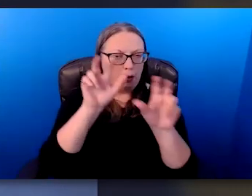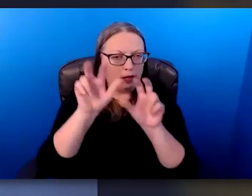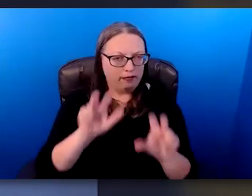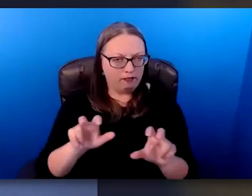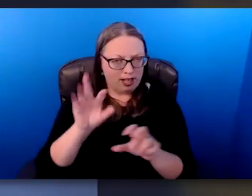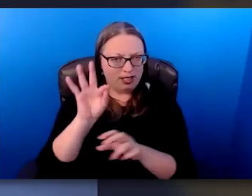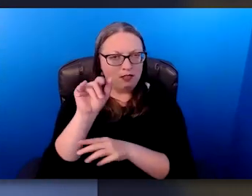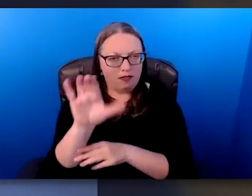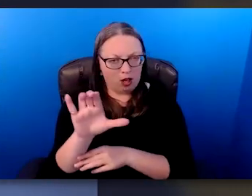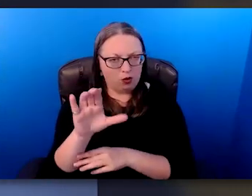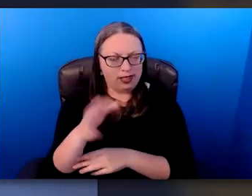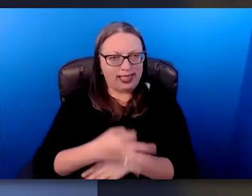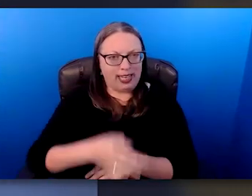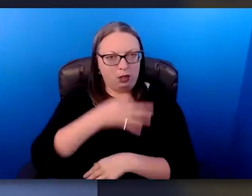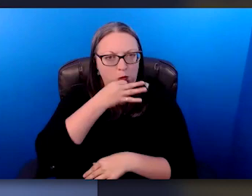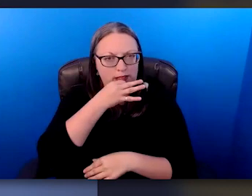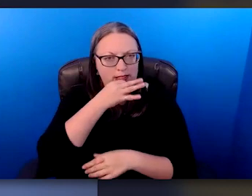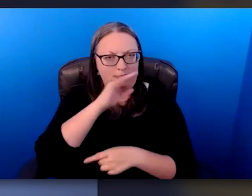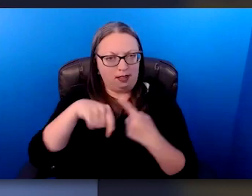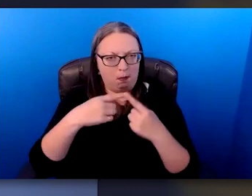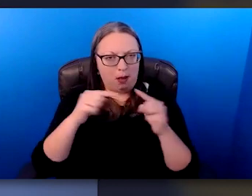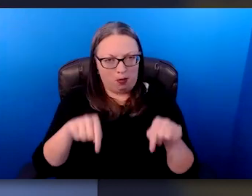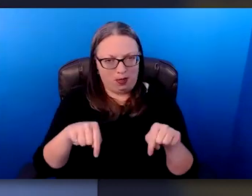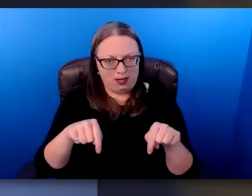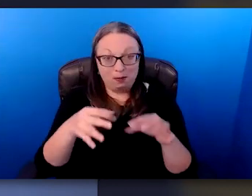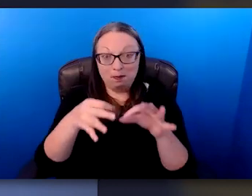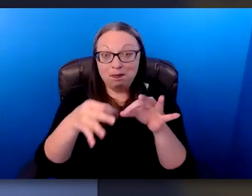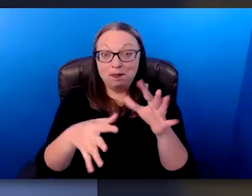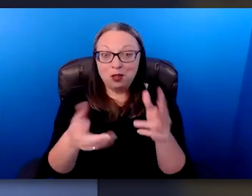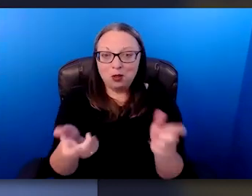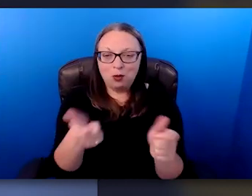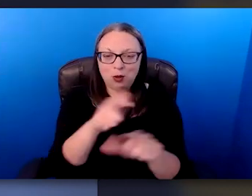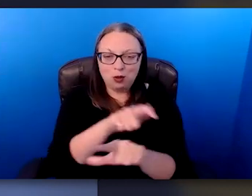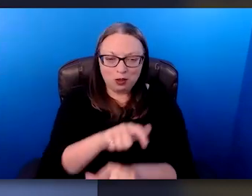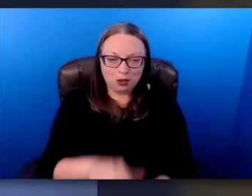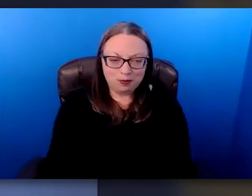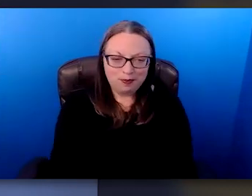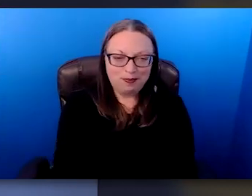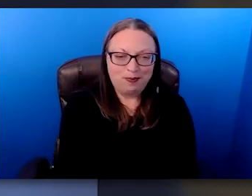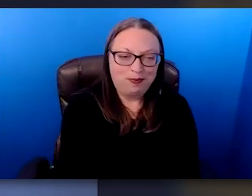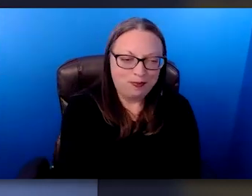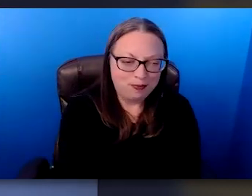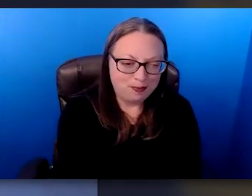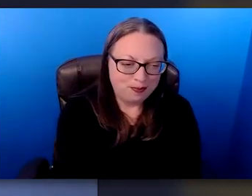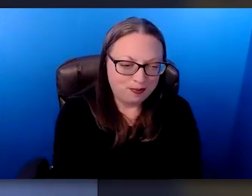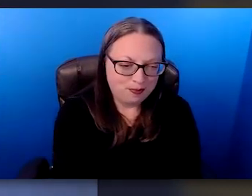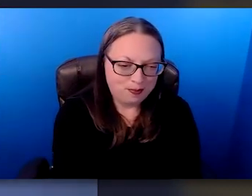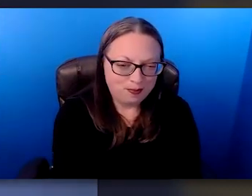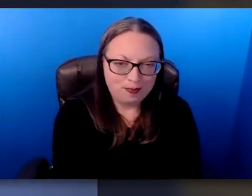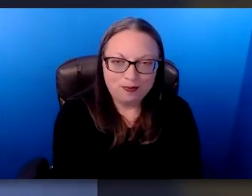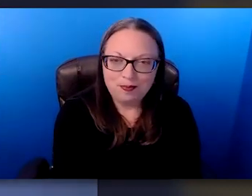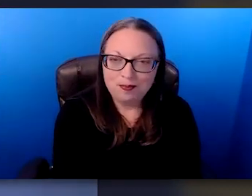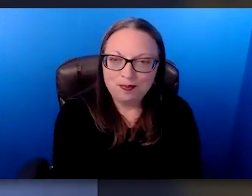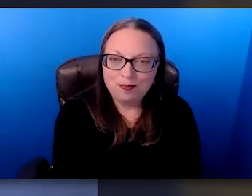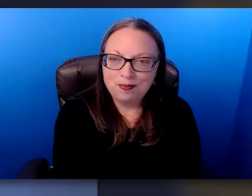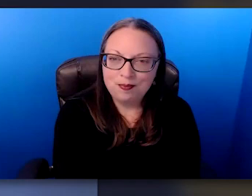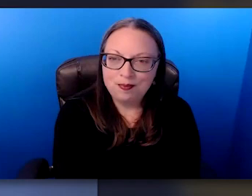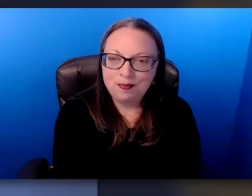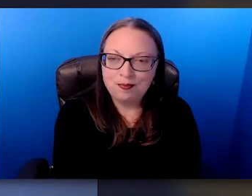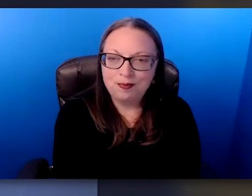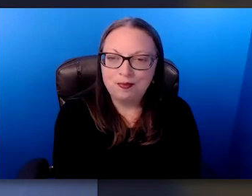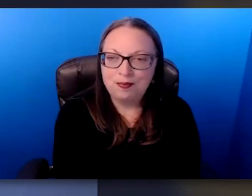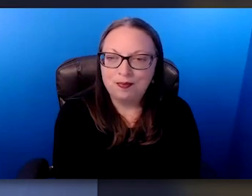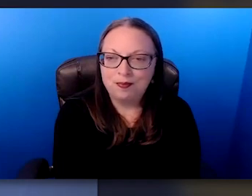faculty expertise around this. And like Susan, and I'm sure here, you know, same, we're offering